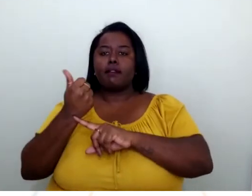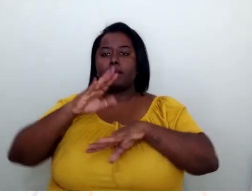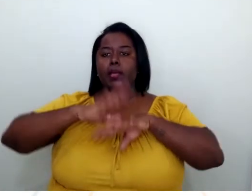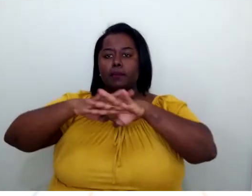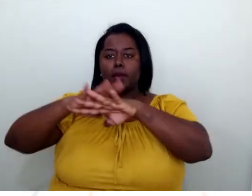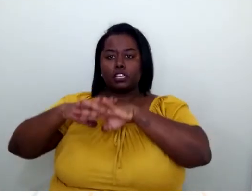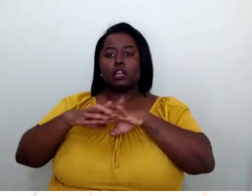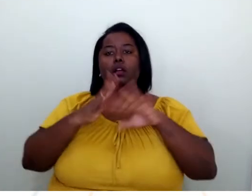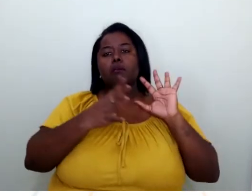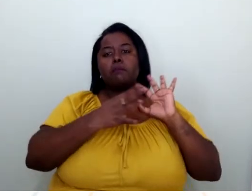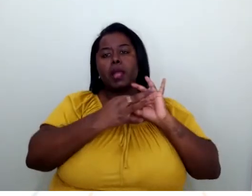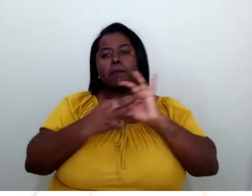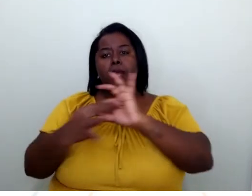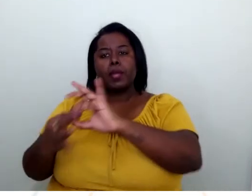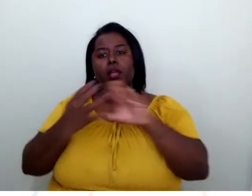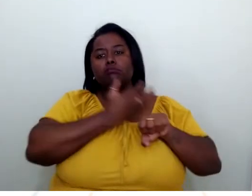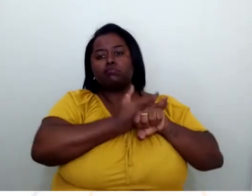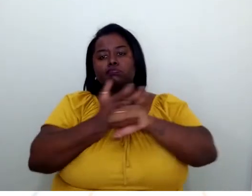and manage our learning.